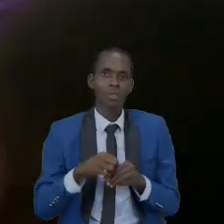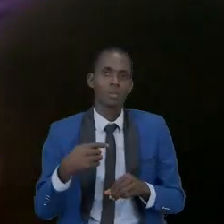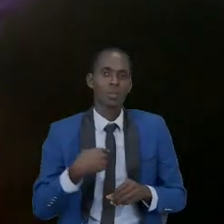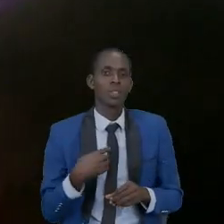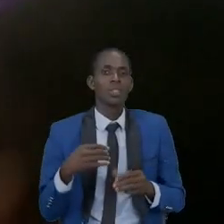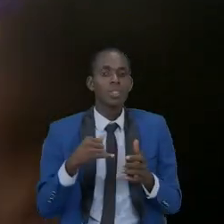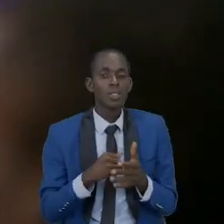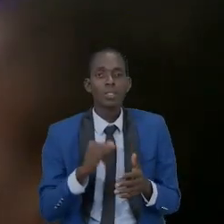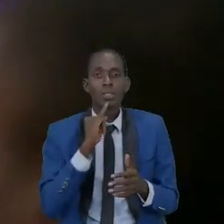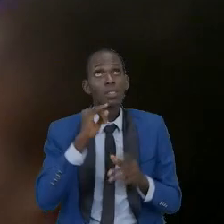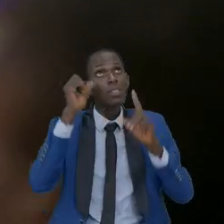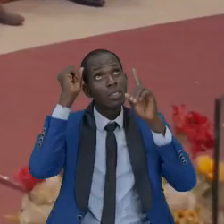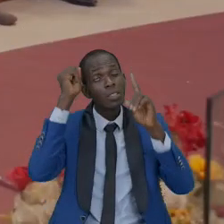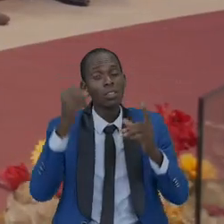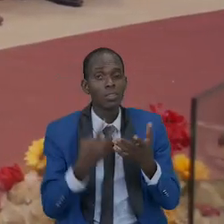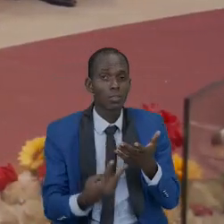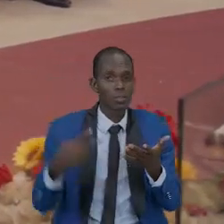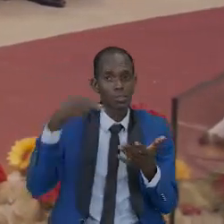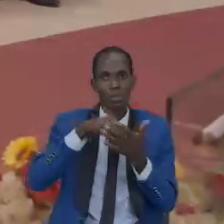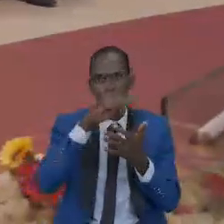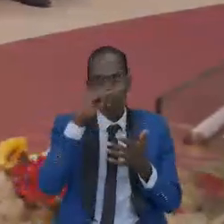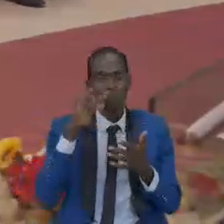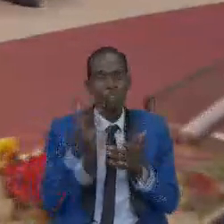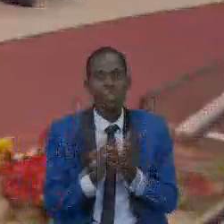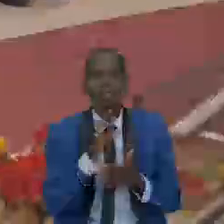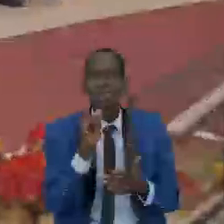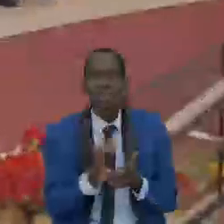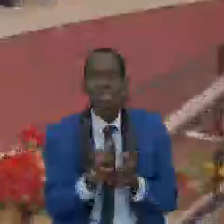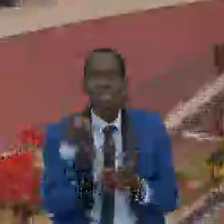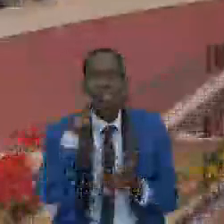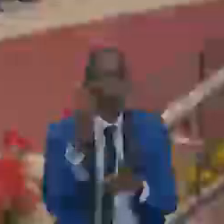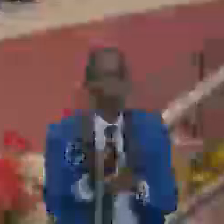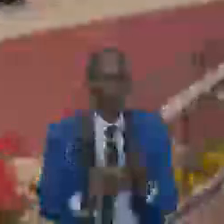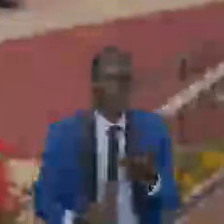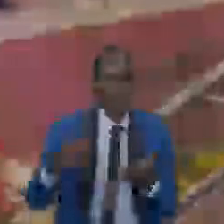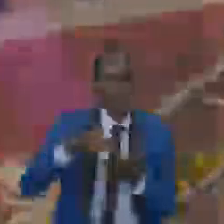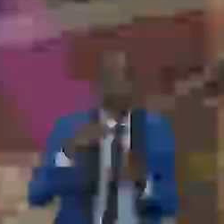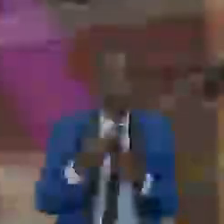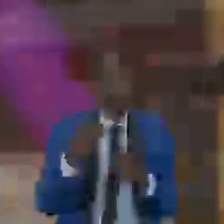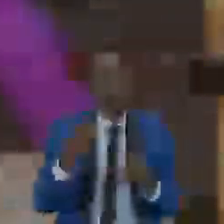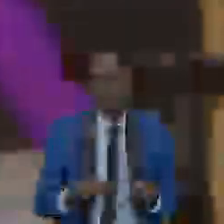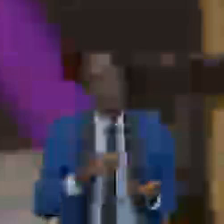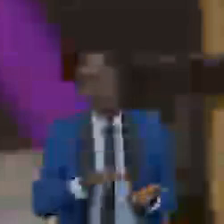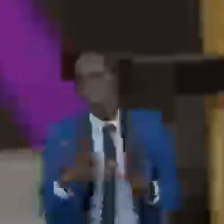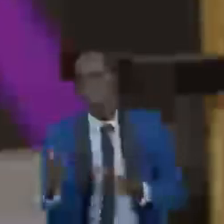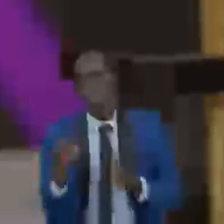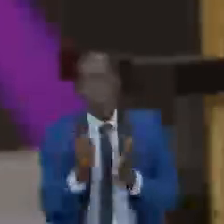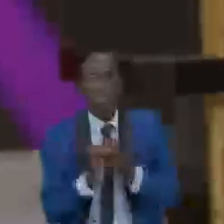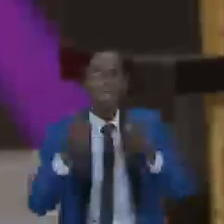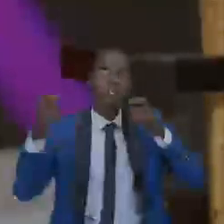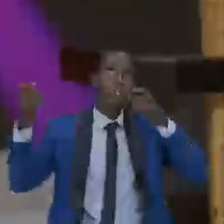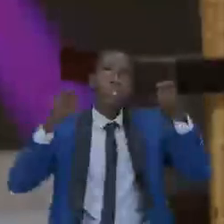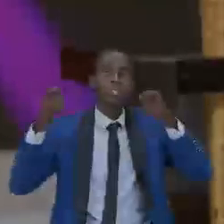It's resurrection. It's not just that he rose from the dead. That living Christ, that reigning Christ,